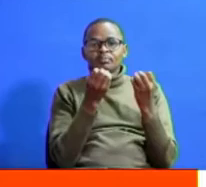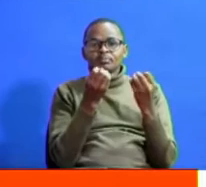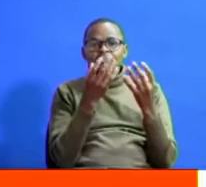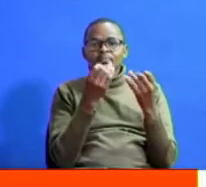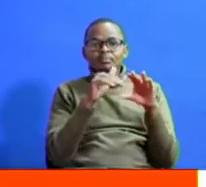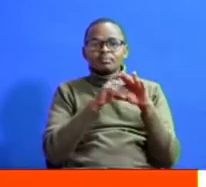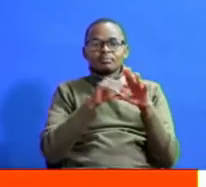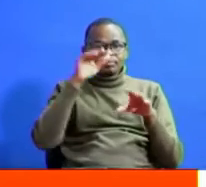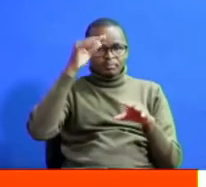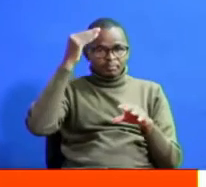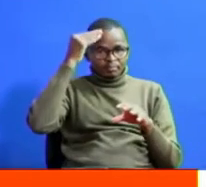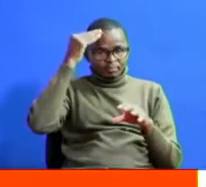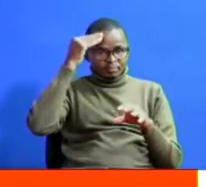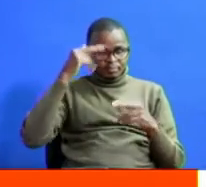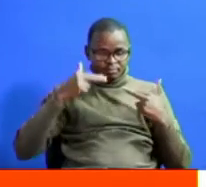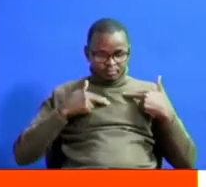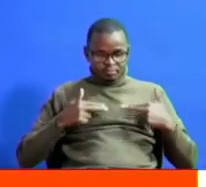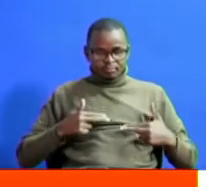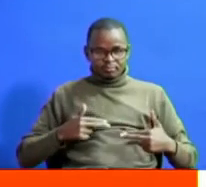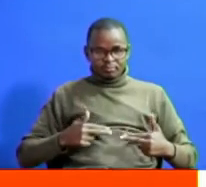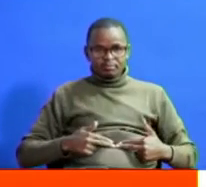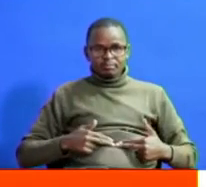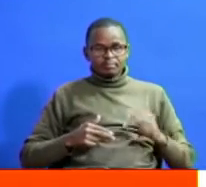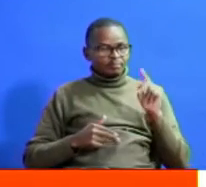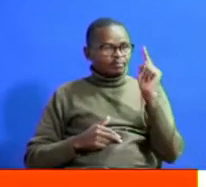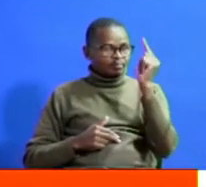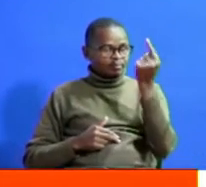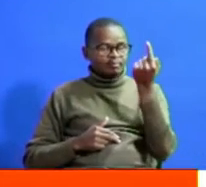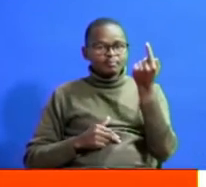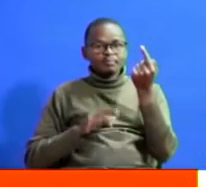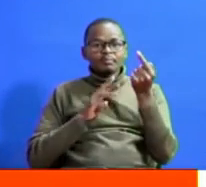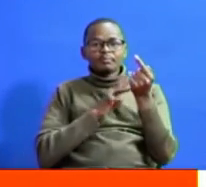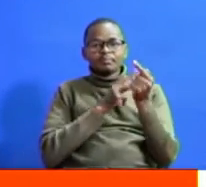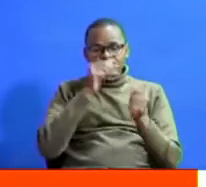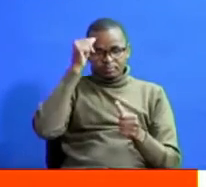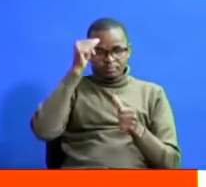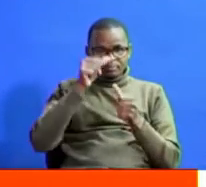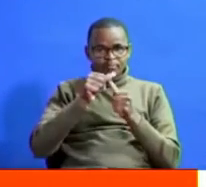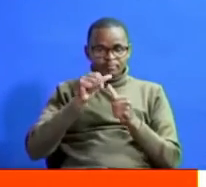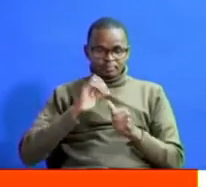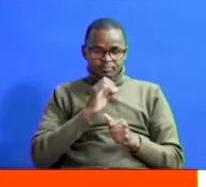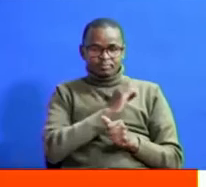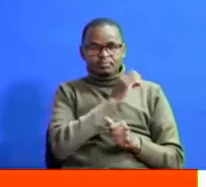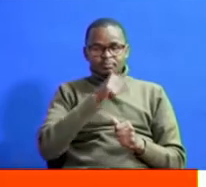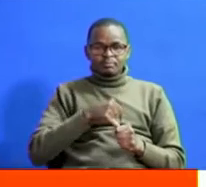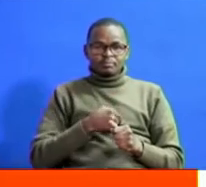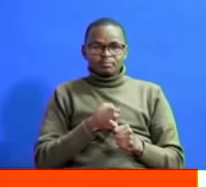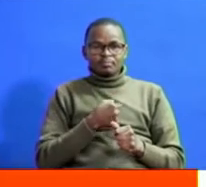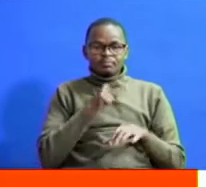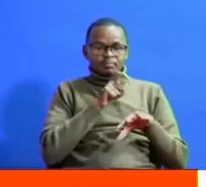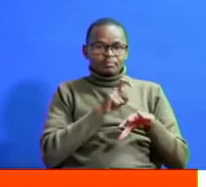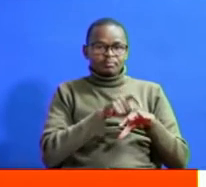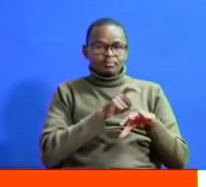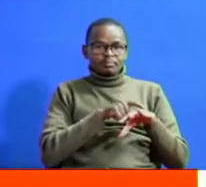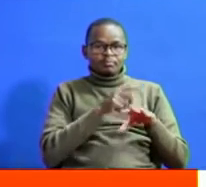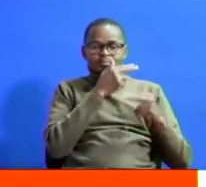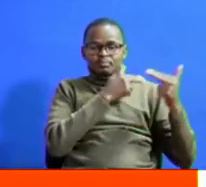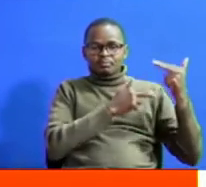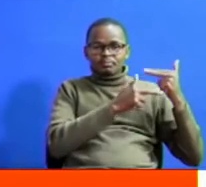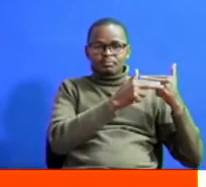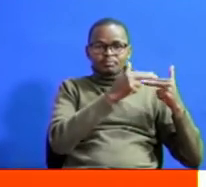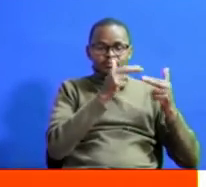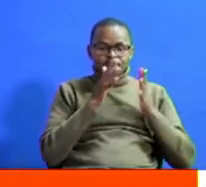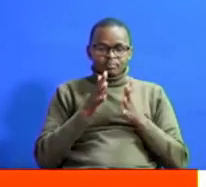the education and health sectors. First of all, we reminded ourselves of the bonds of history and